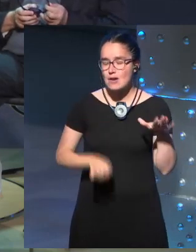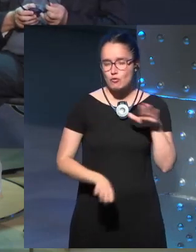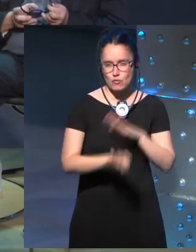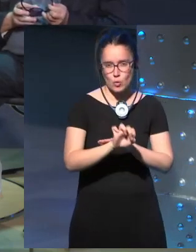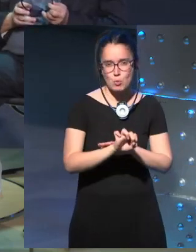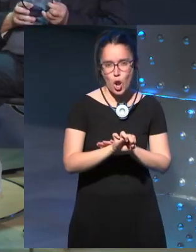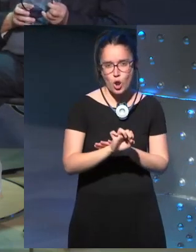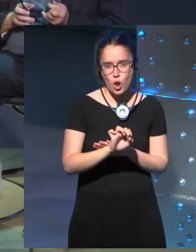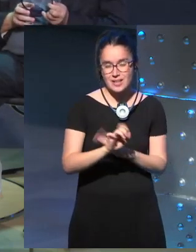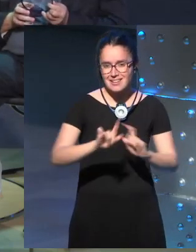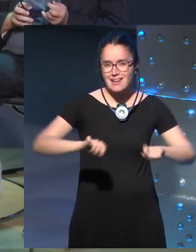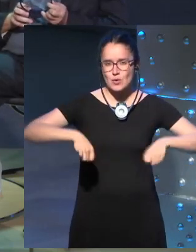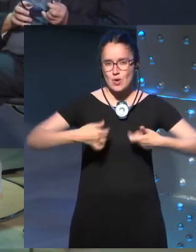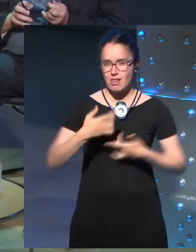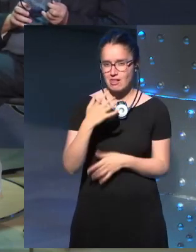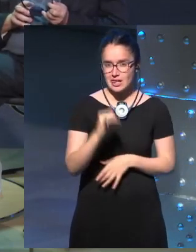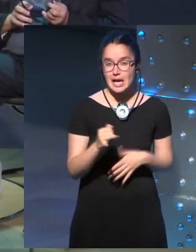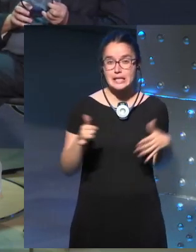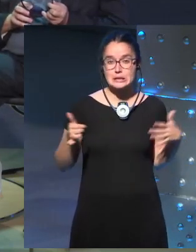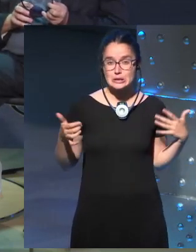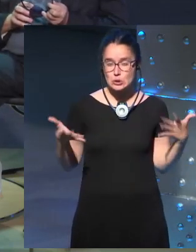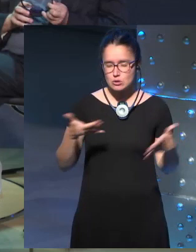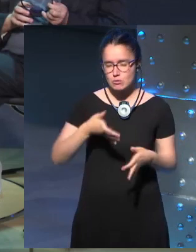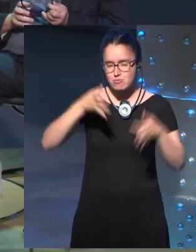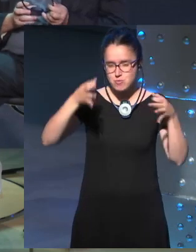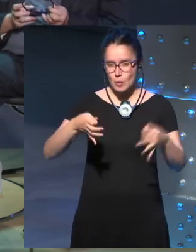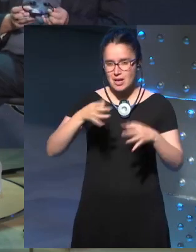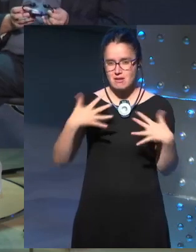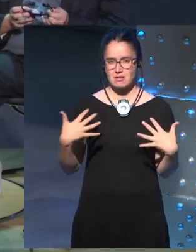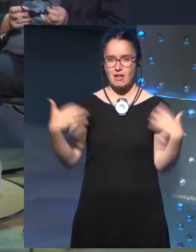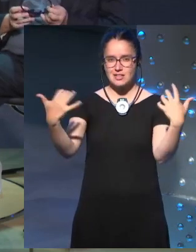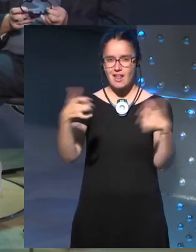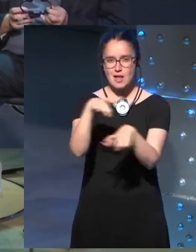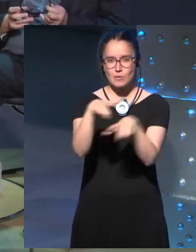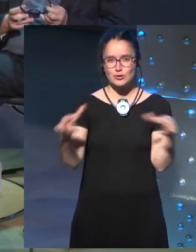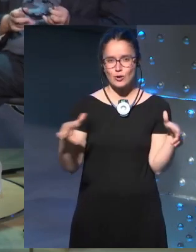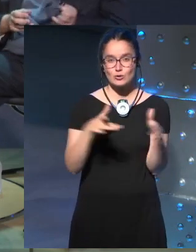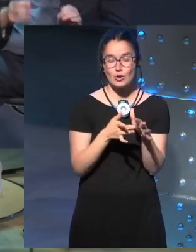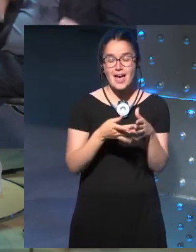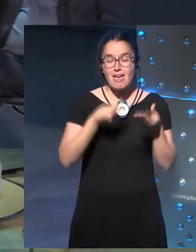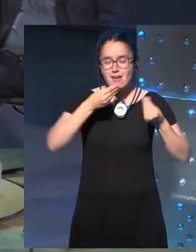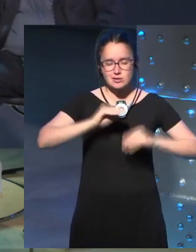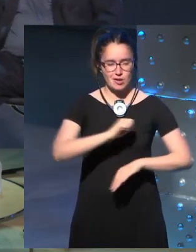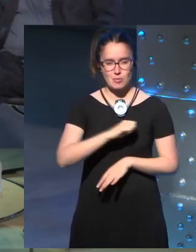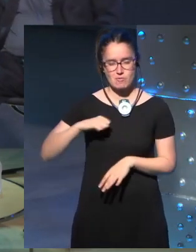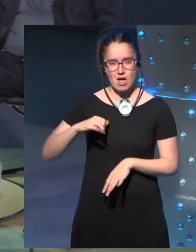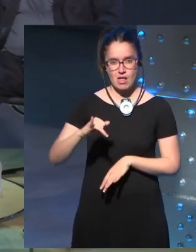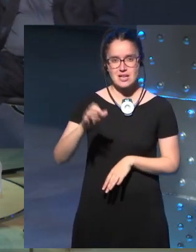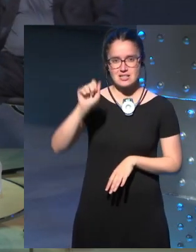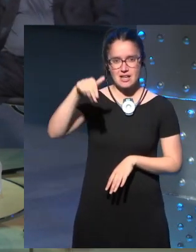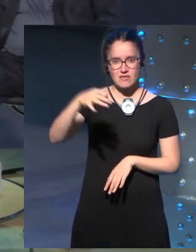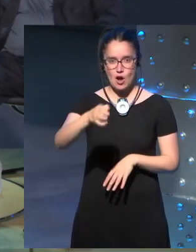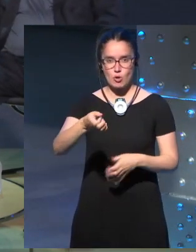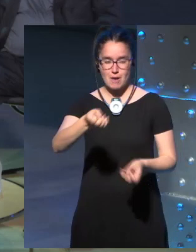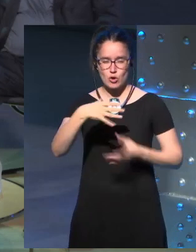I mean, I'm sure in this room people have their own stories, and Santiago was just telling me his